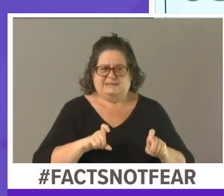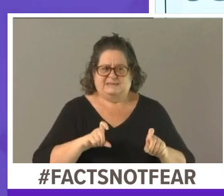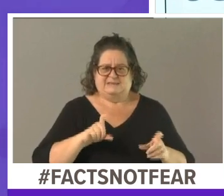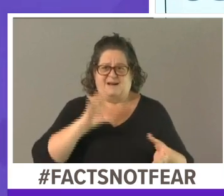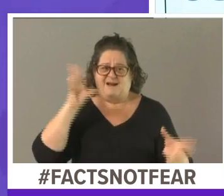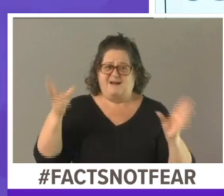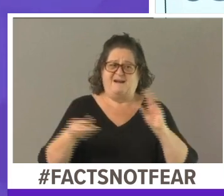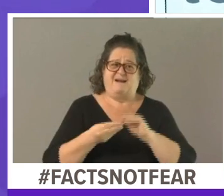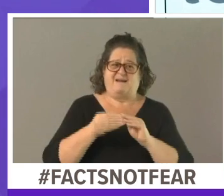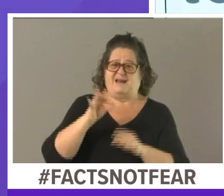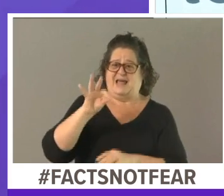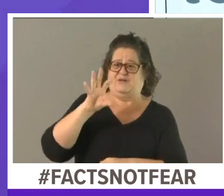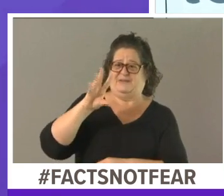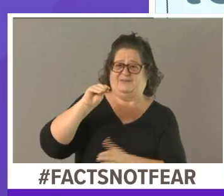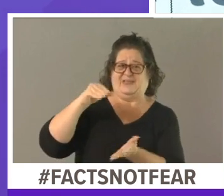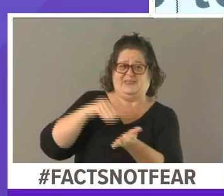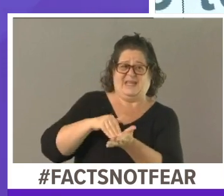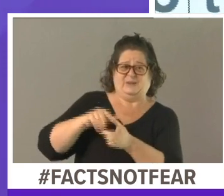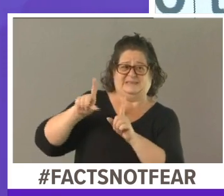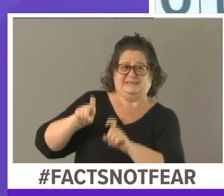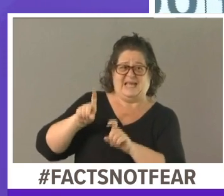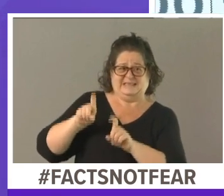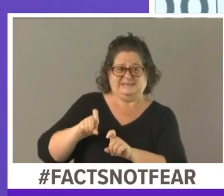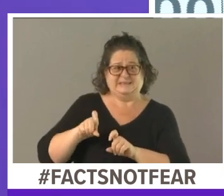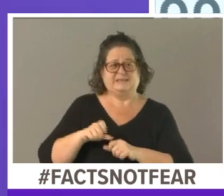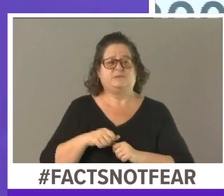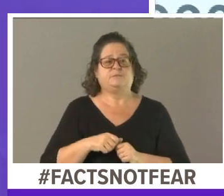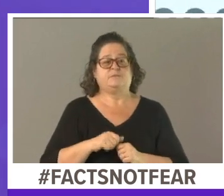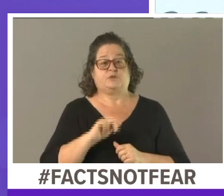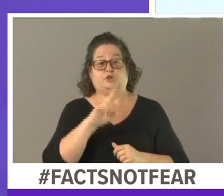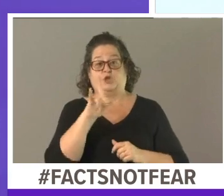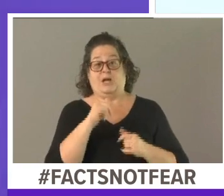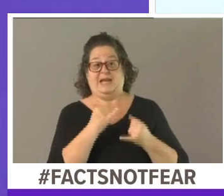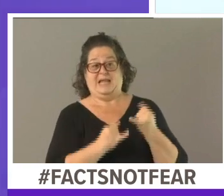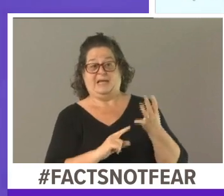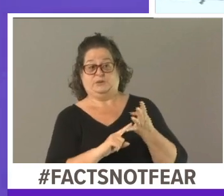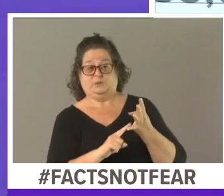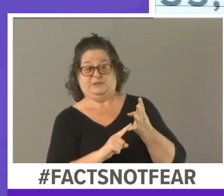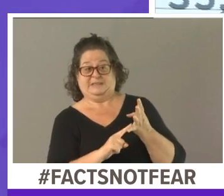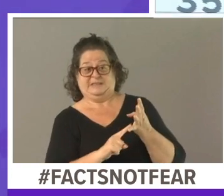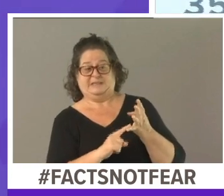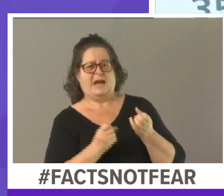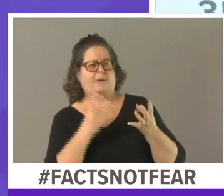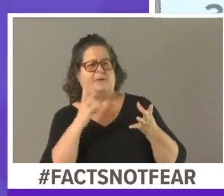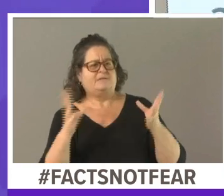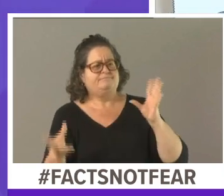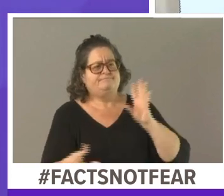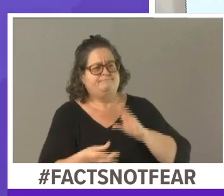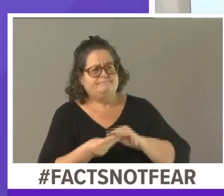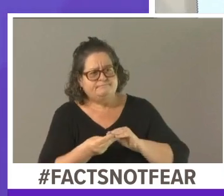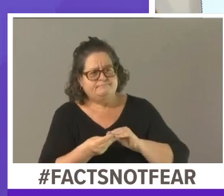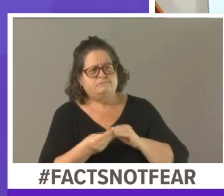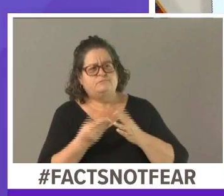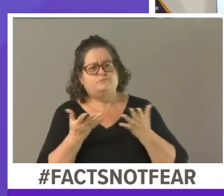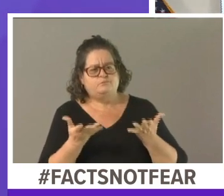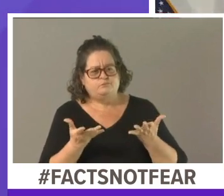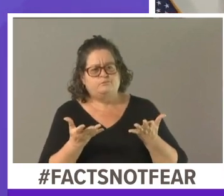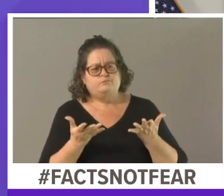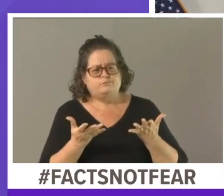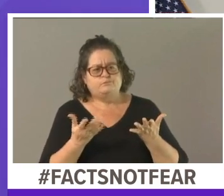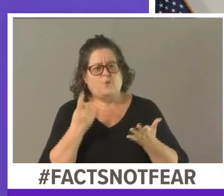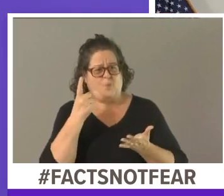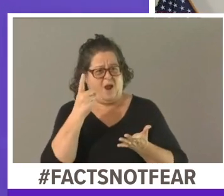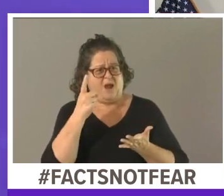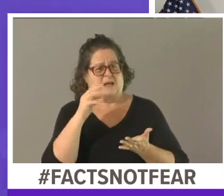plus tests. When we get to the end of July, we'll be conducting or have the capacity to conduct 1